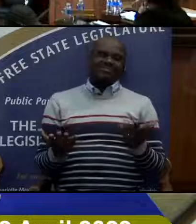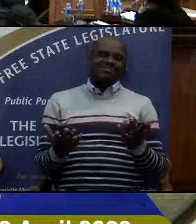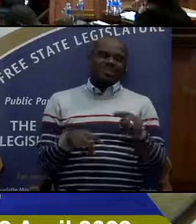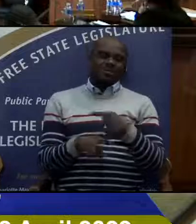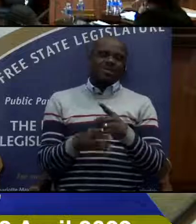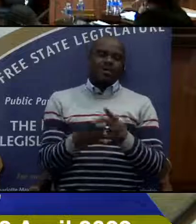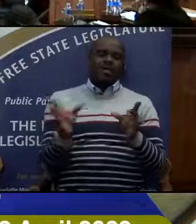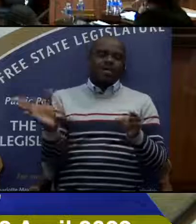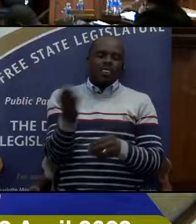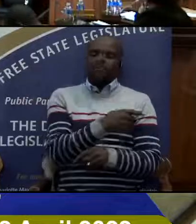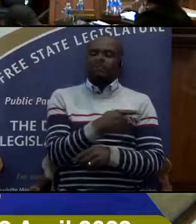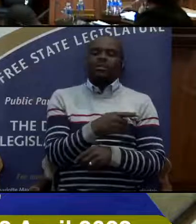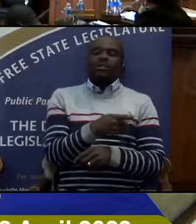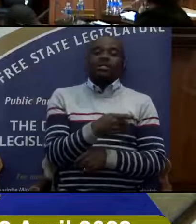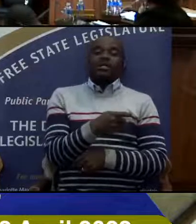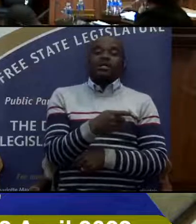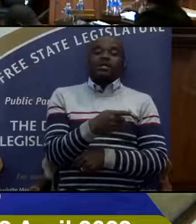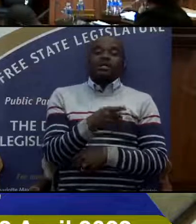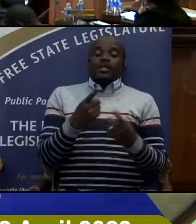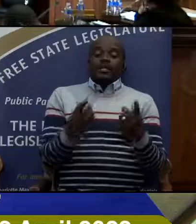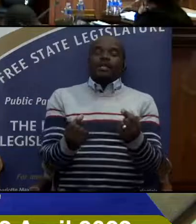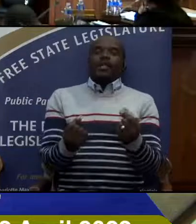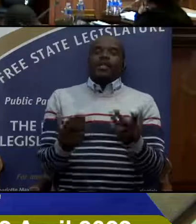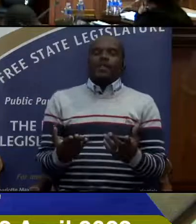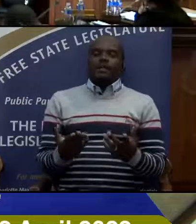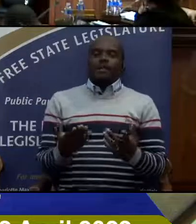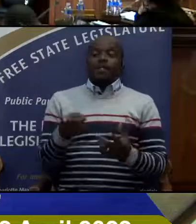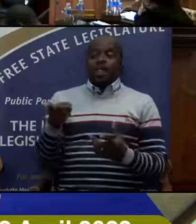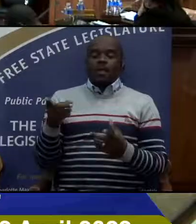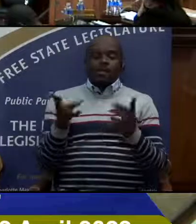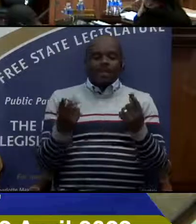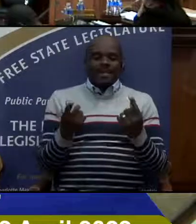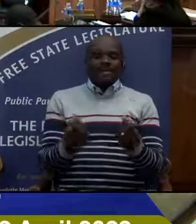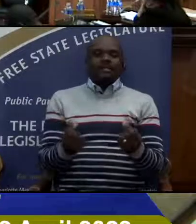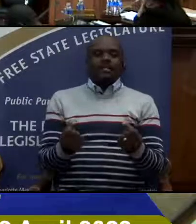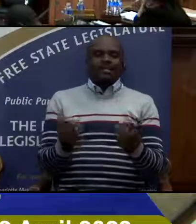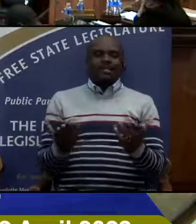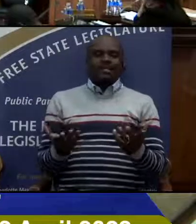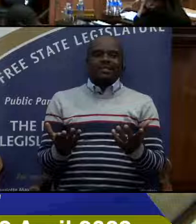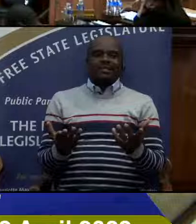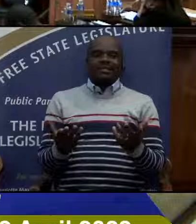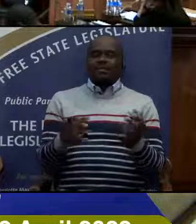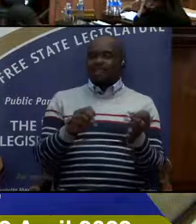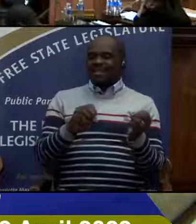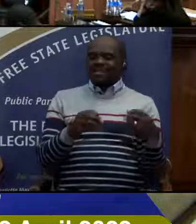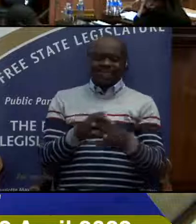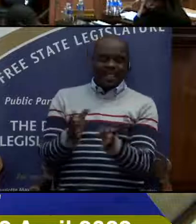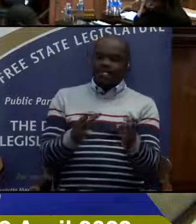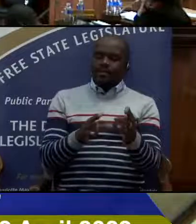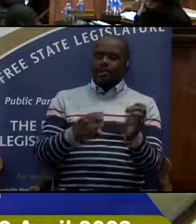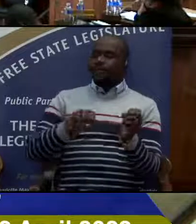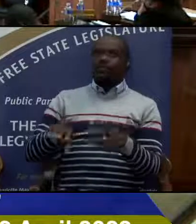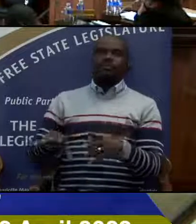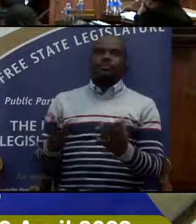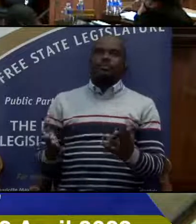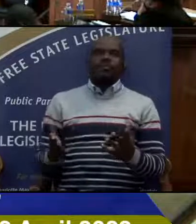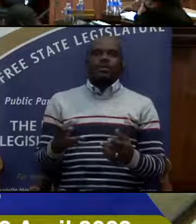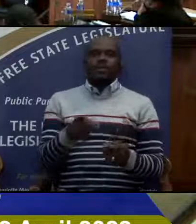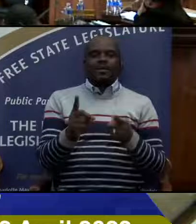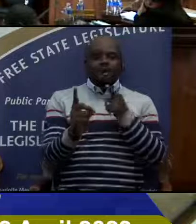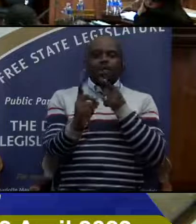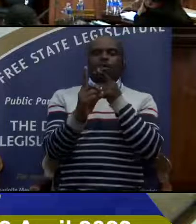to divert attention away from the serious trouble that the ANC in the Free State finds itself